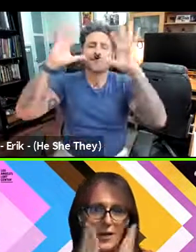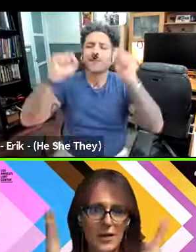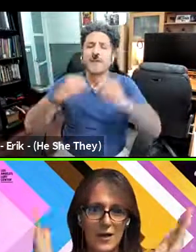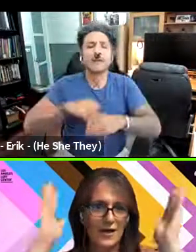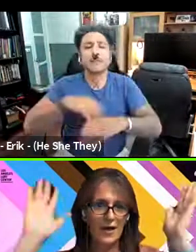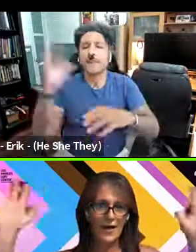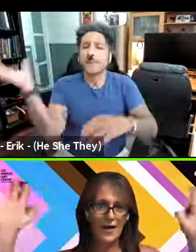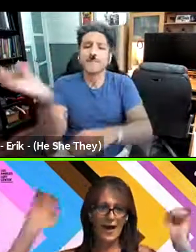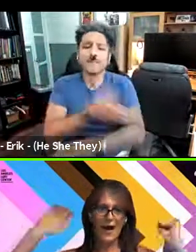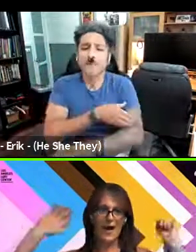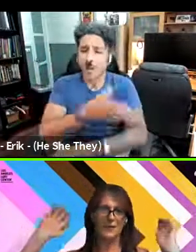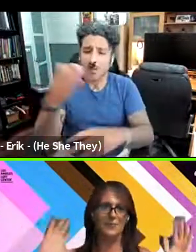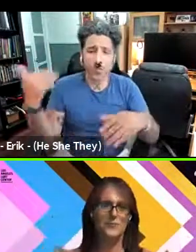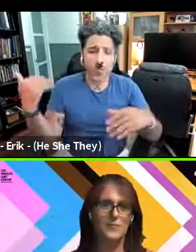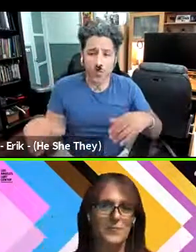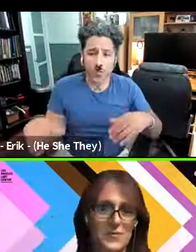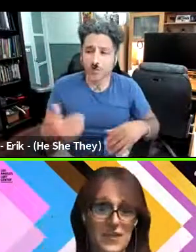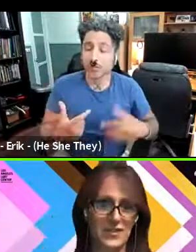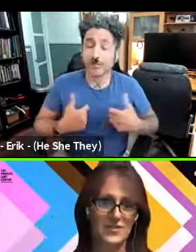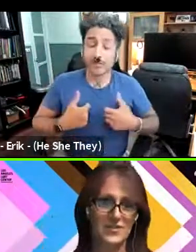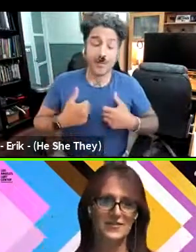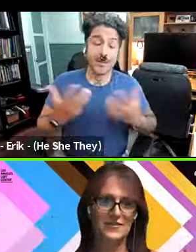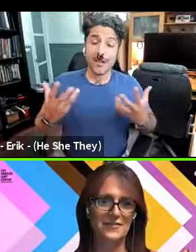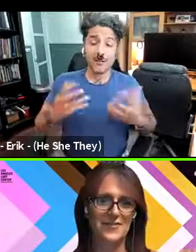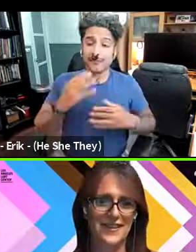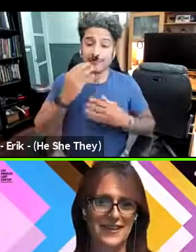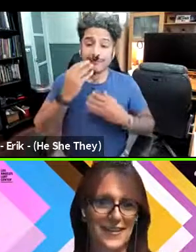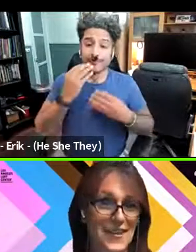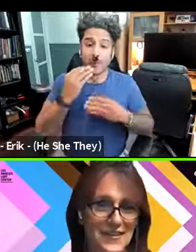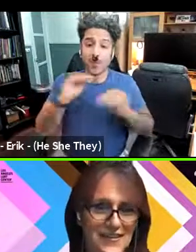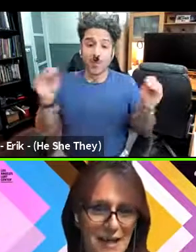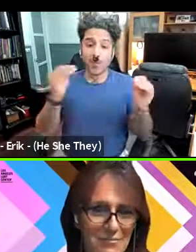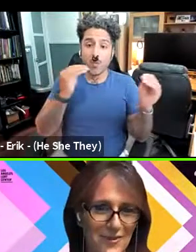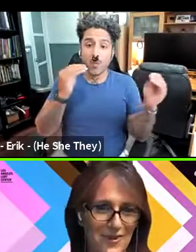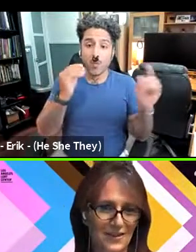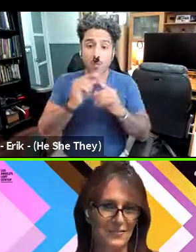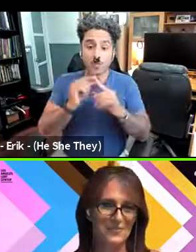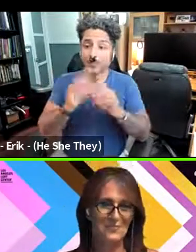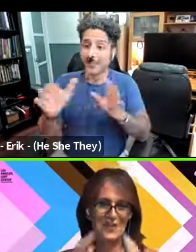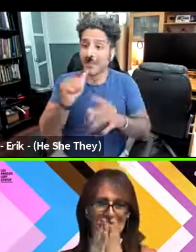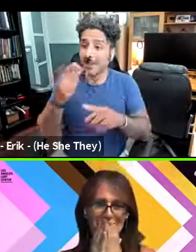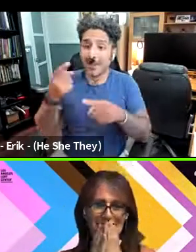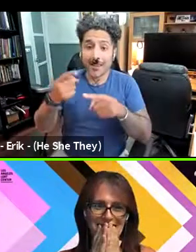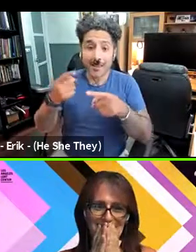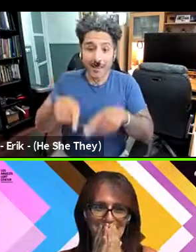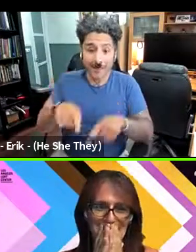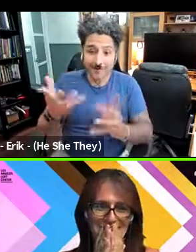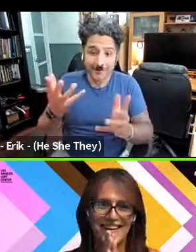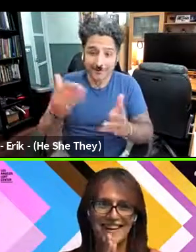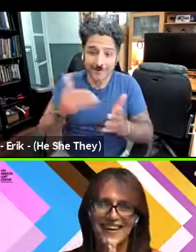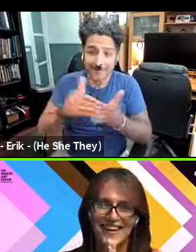powerful. I'm speechless, and that doesn't happen very often, but